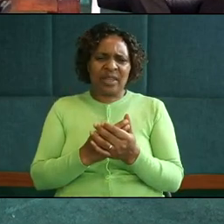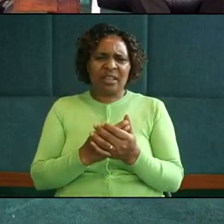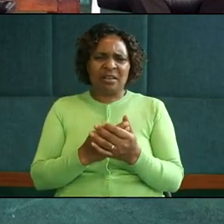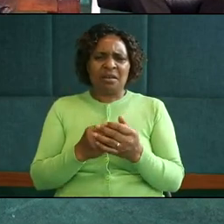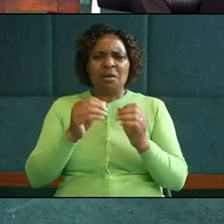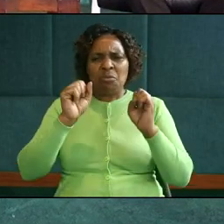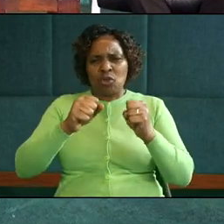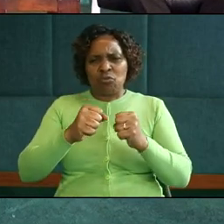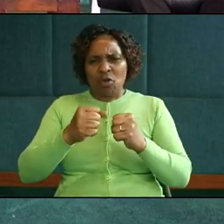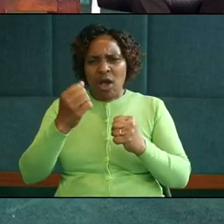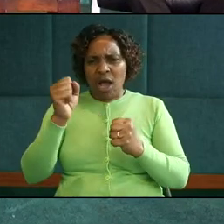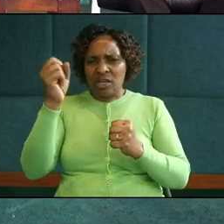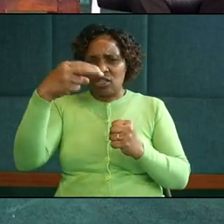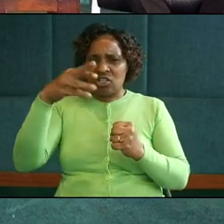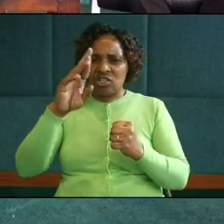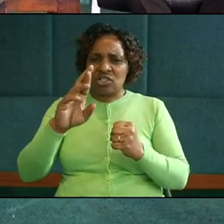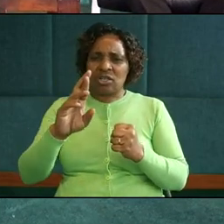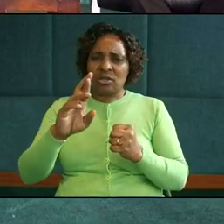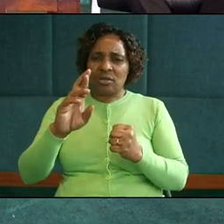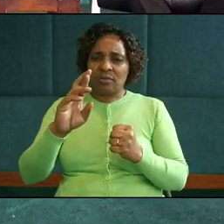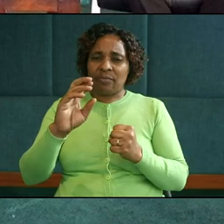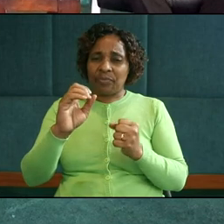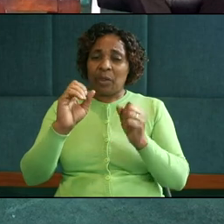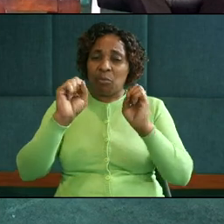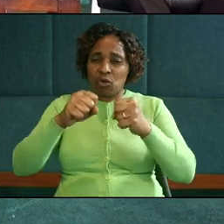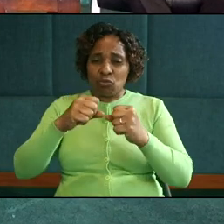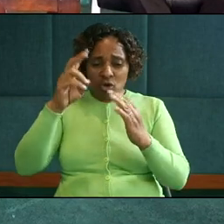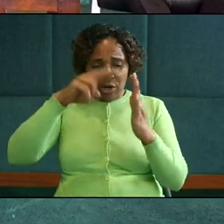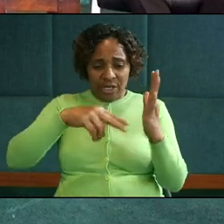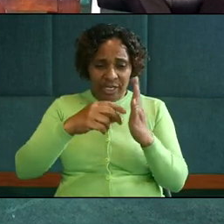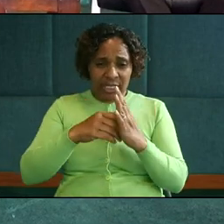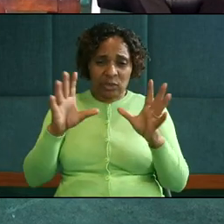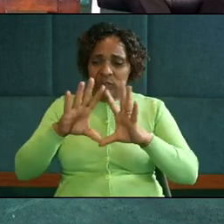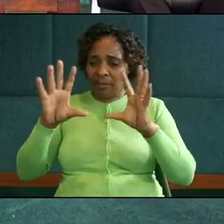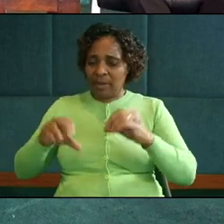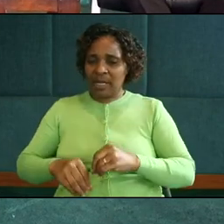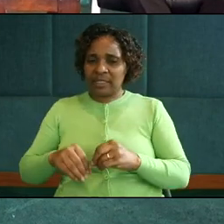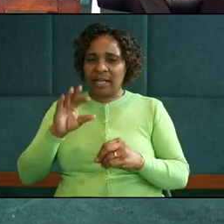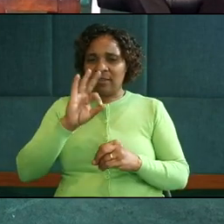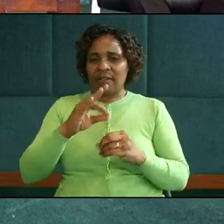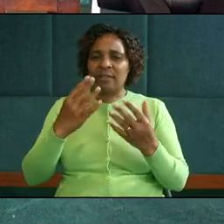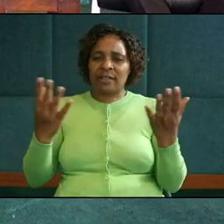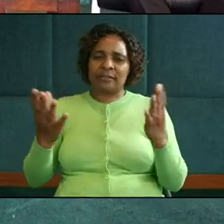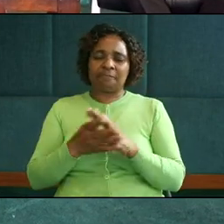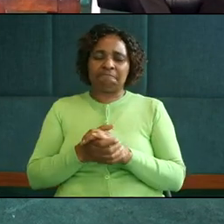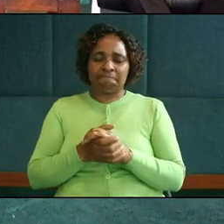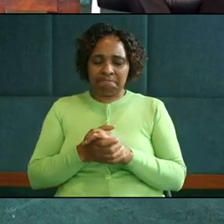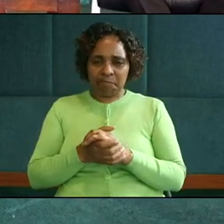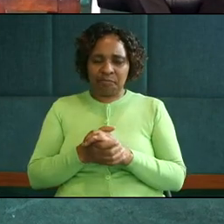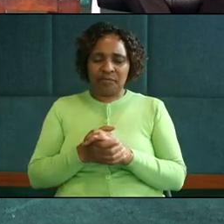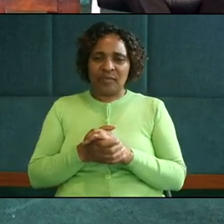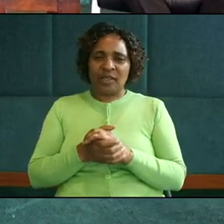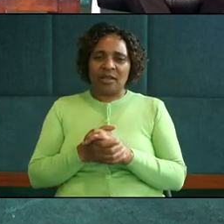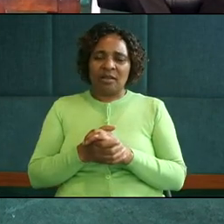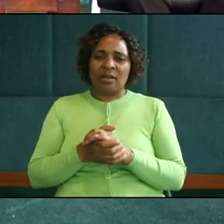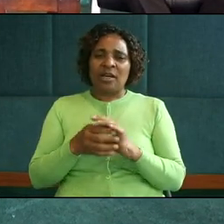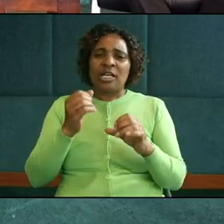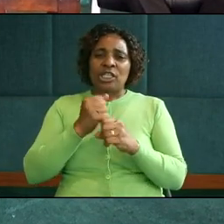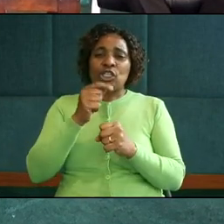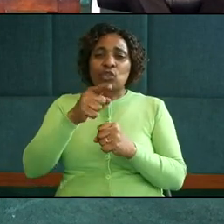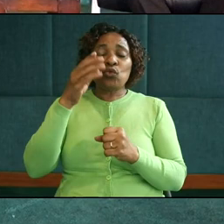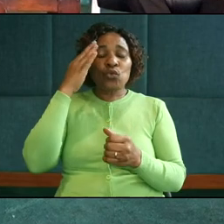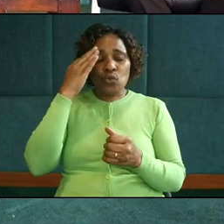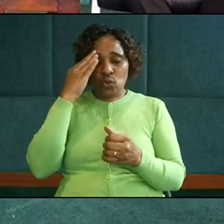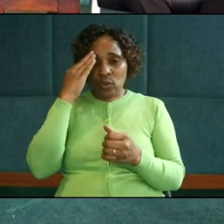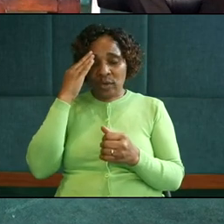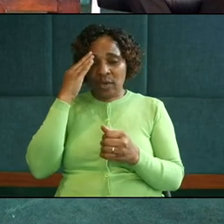Could you read the "did you know" part? The "did you know" part, which summarizes really what we're trying to say in a very concise manner. The "did you know" part. The "did you know," like, did you